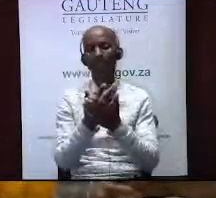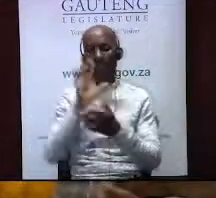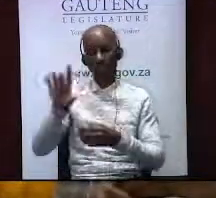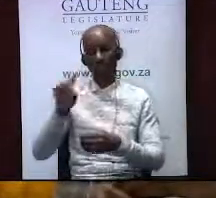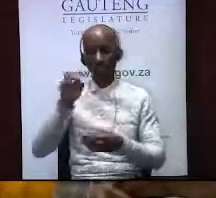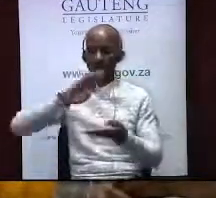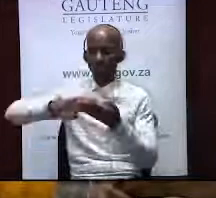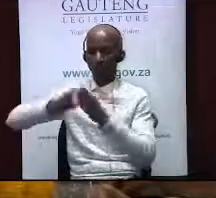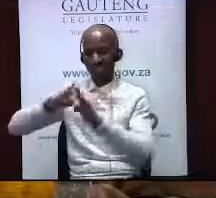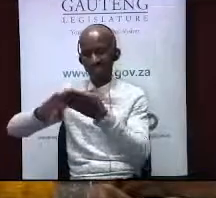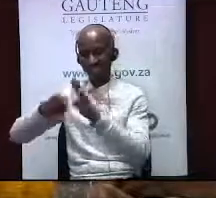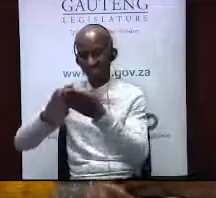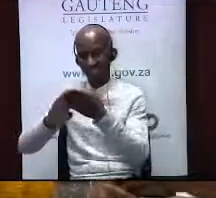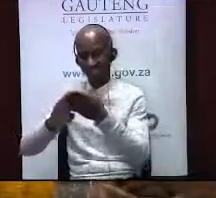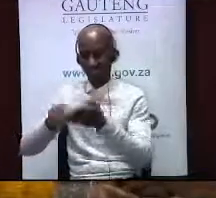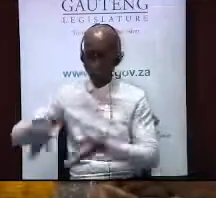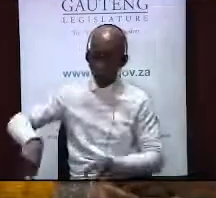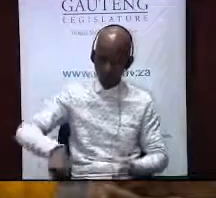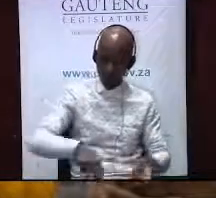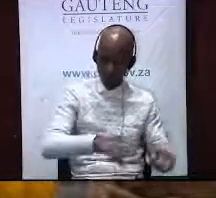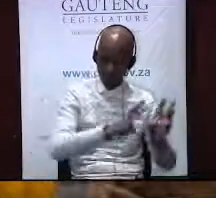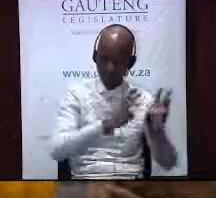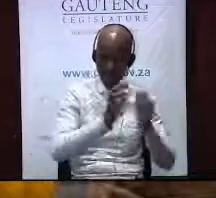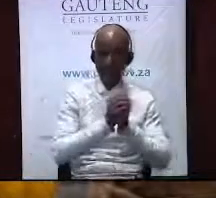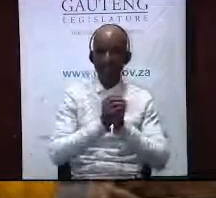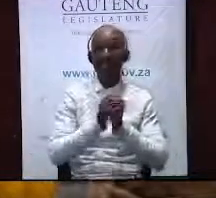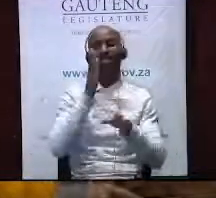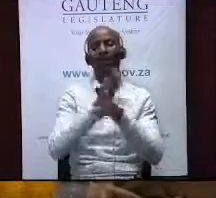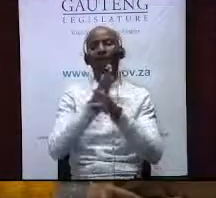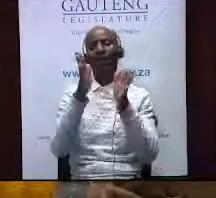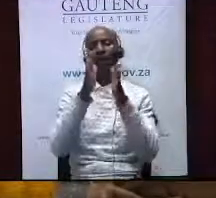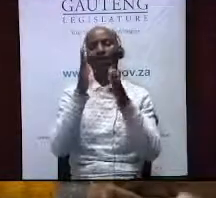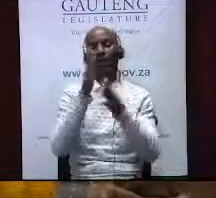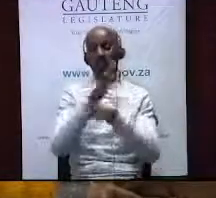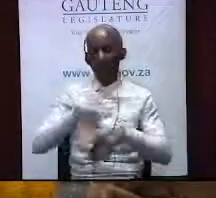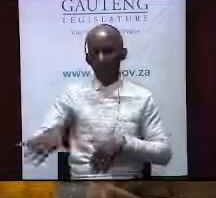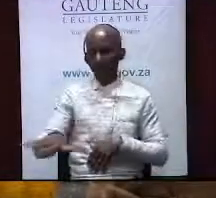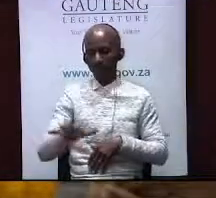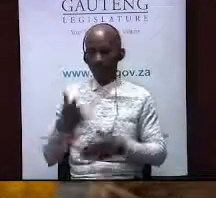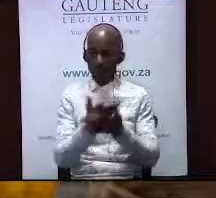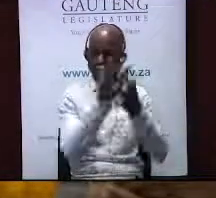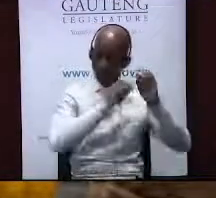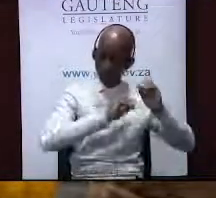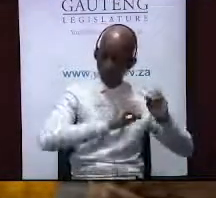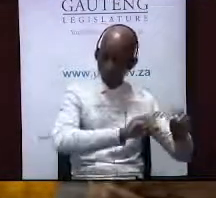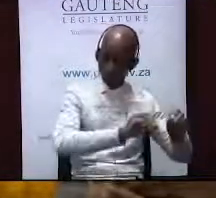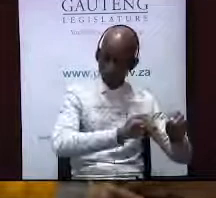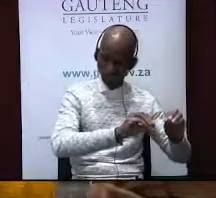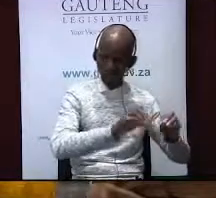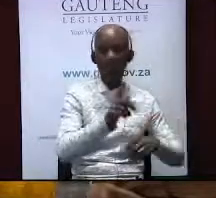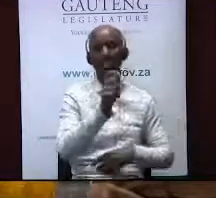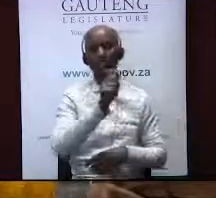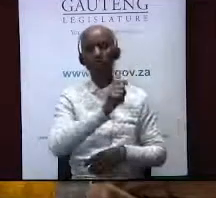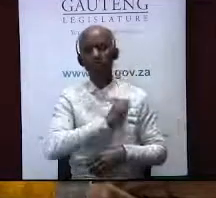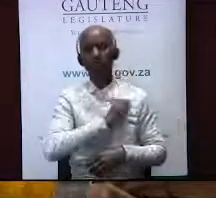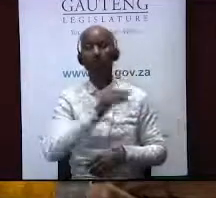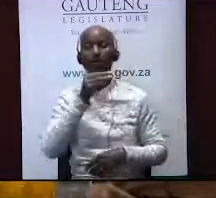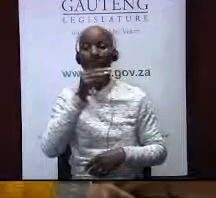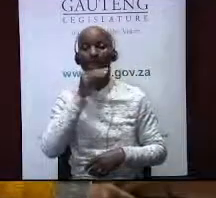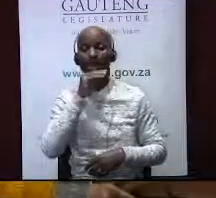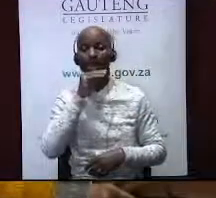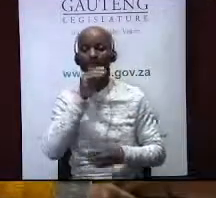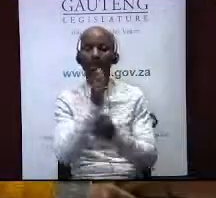the communities, into the streets, into the workplace, and we got to teach what is the true meaning